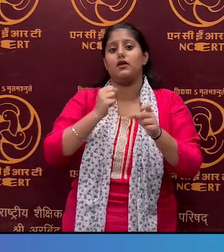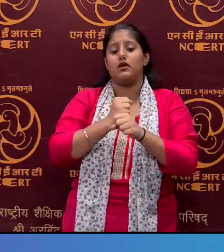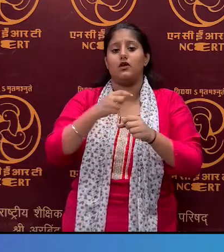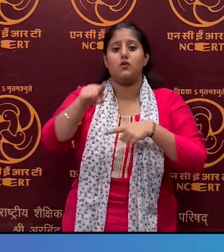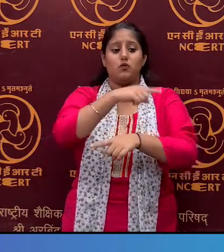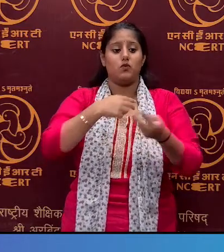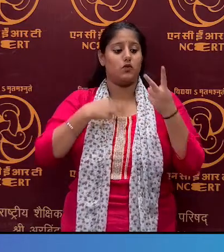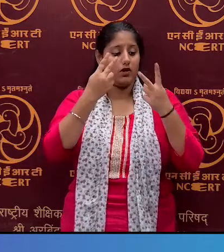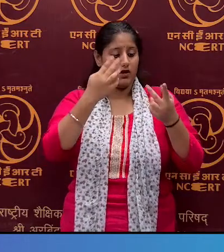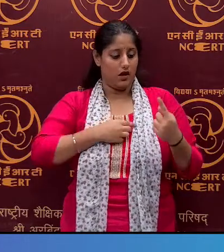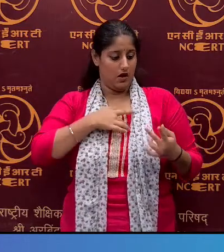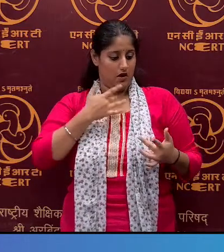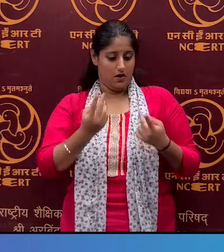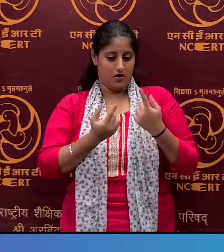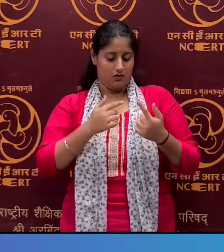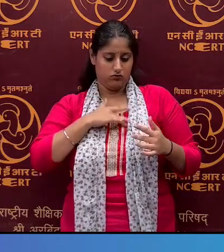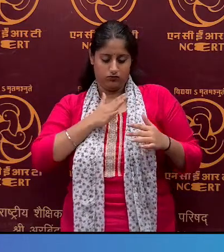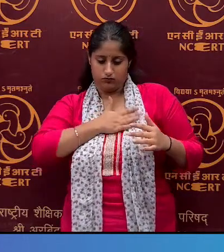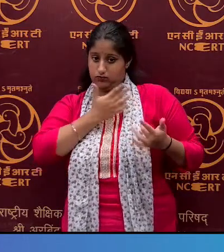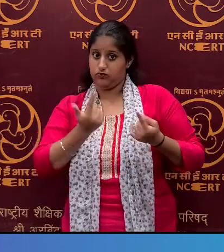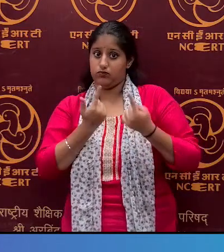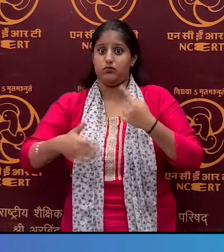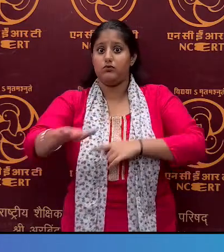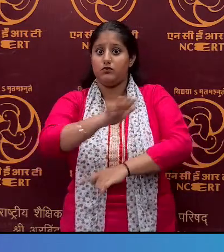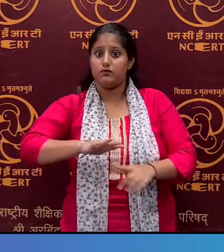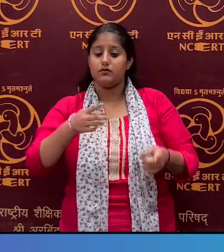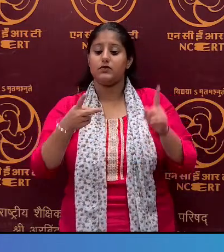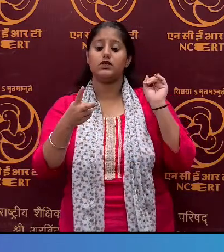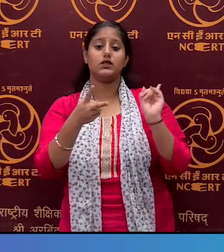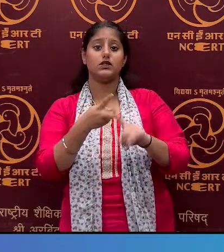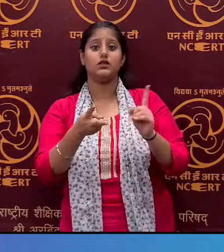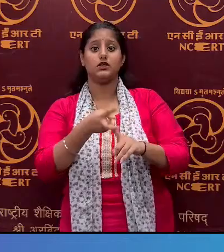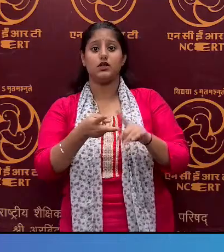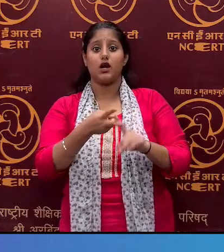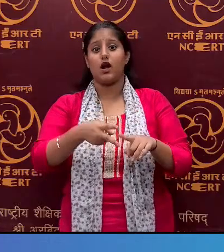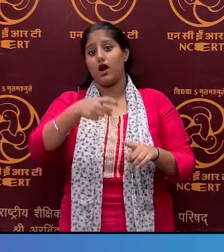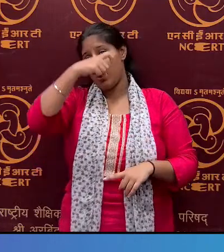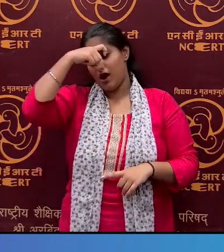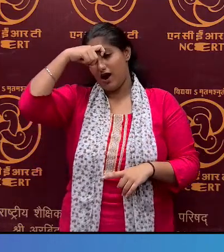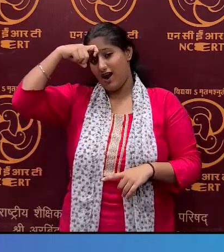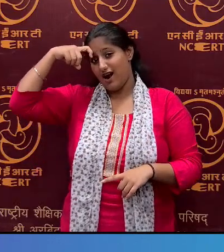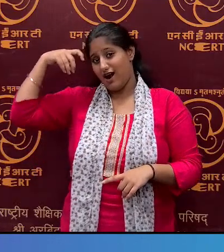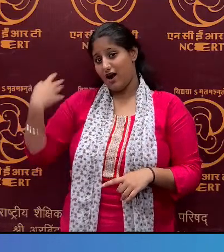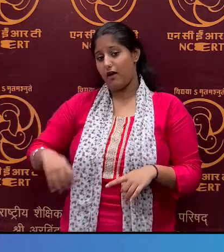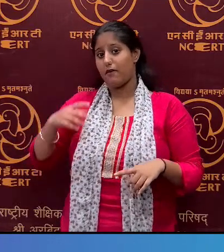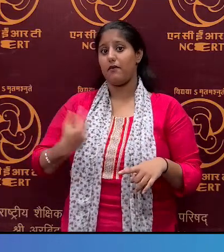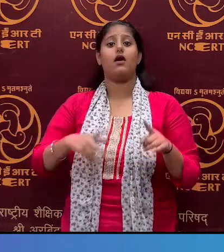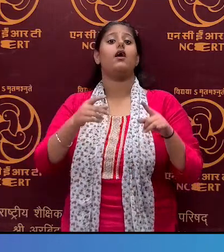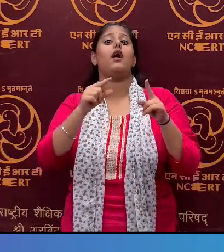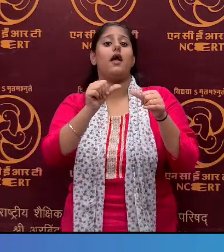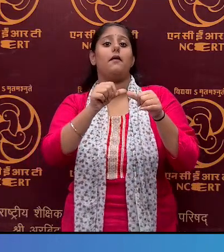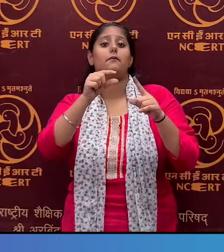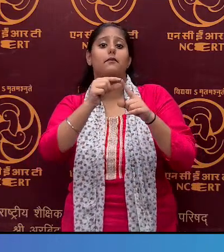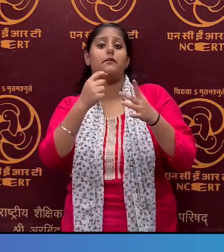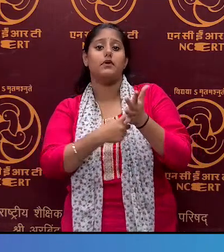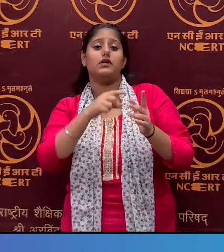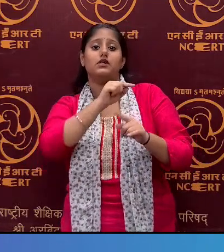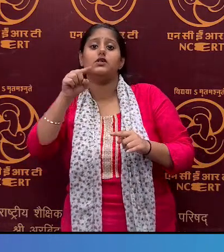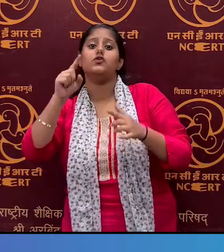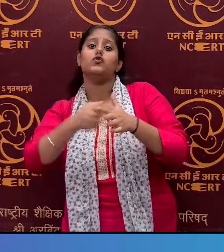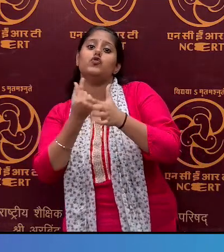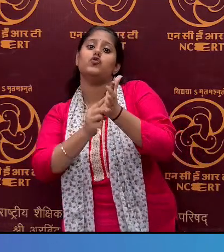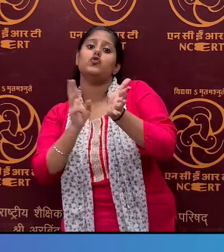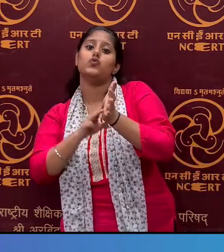around. Second season is summer season, that from April to June, and during the summer season you experience